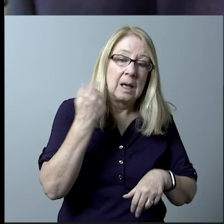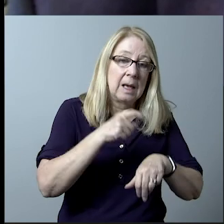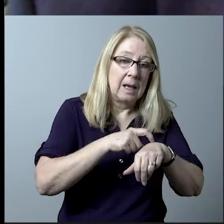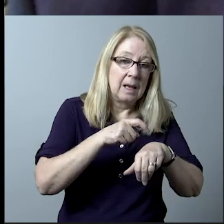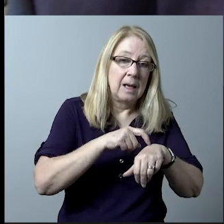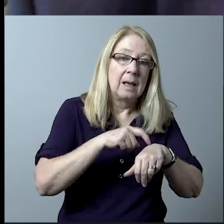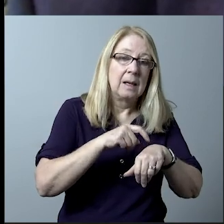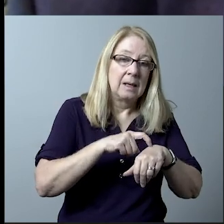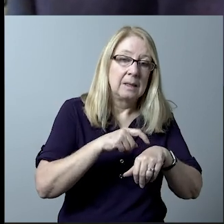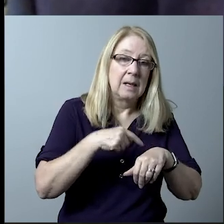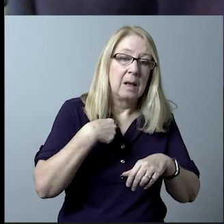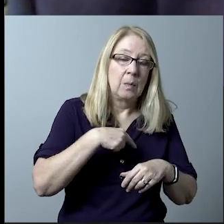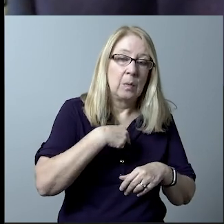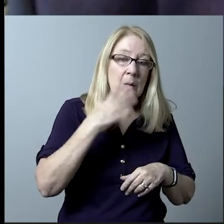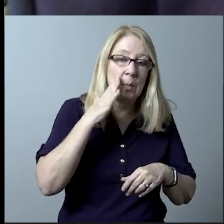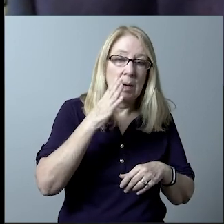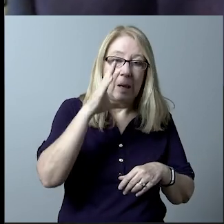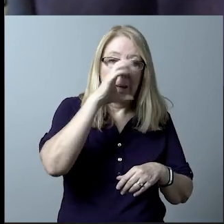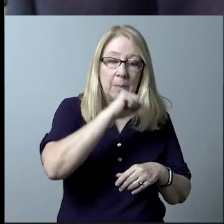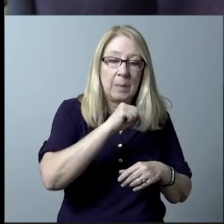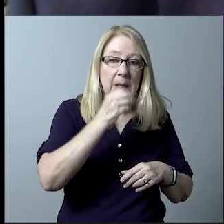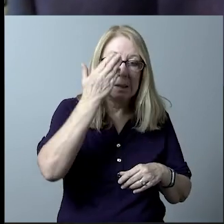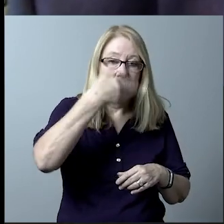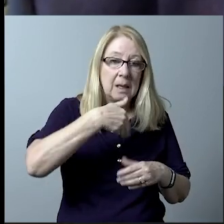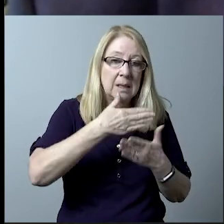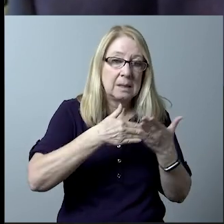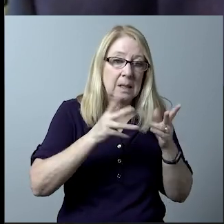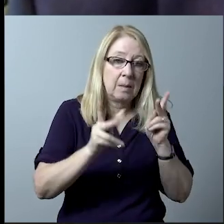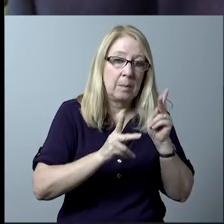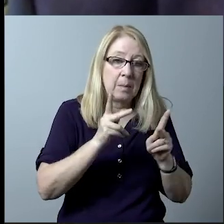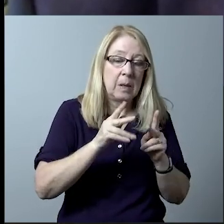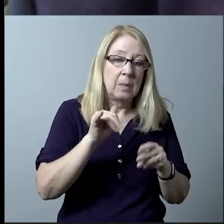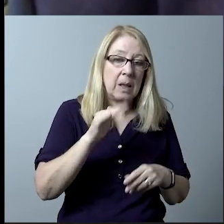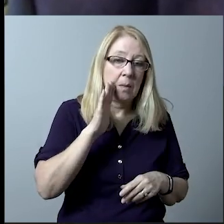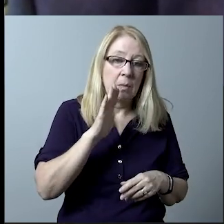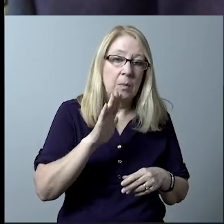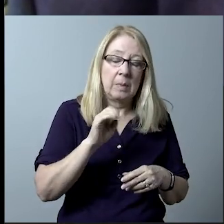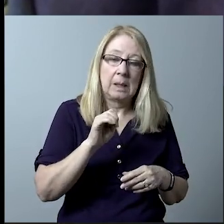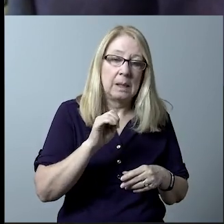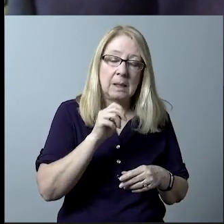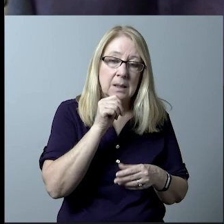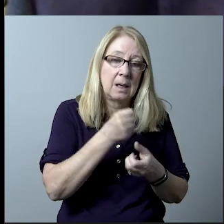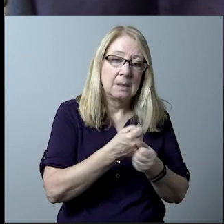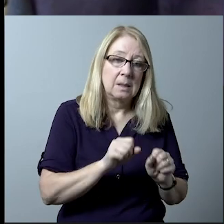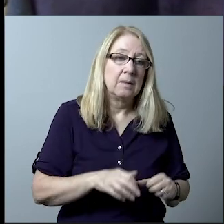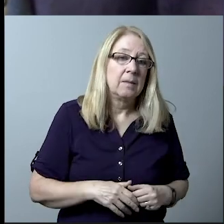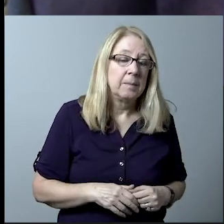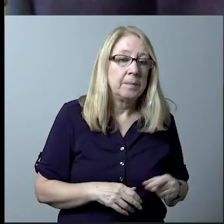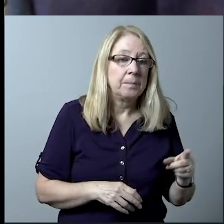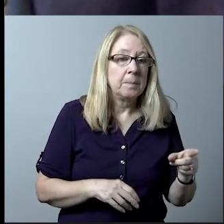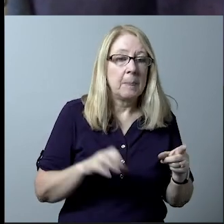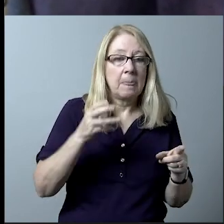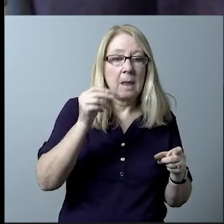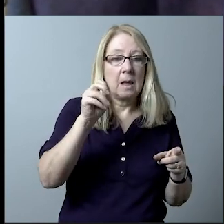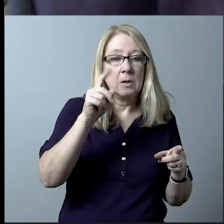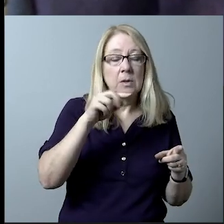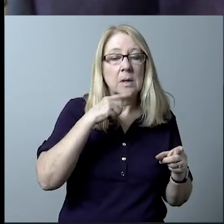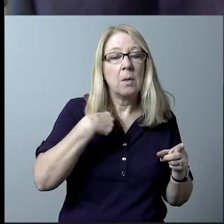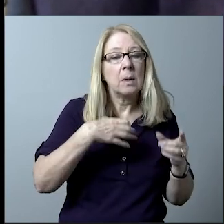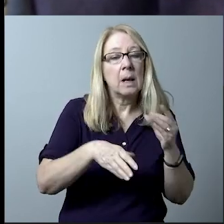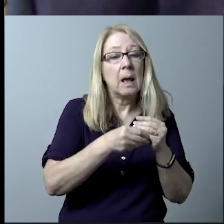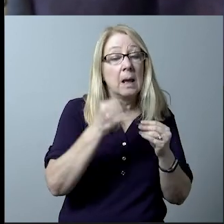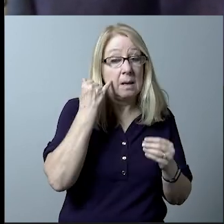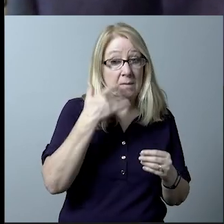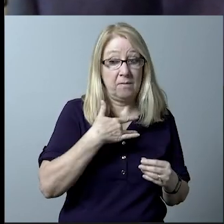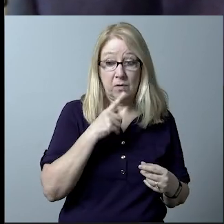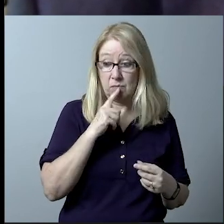very time intensive and make it so that we might miss some people. And that would be really hard on us too. Also, I would add,